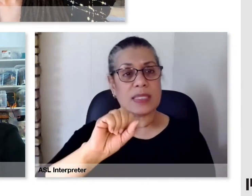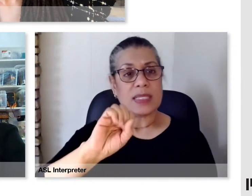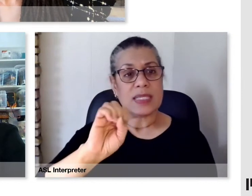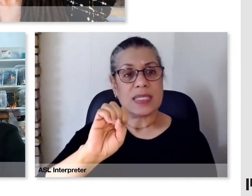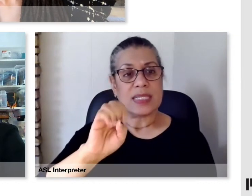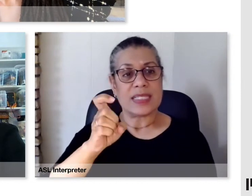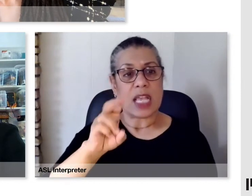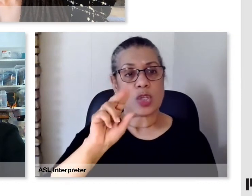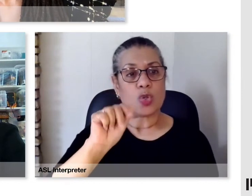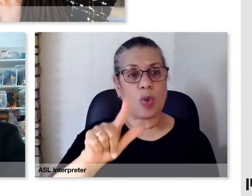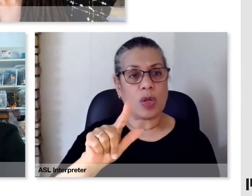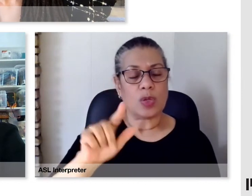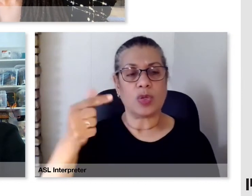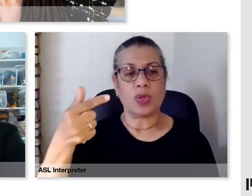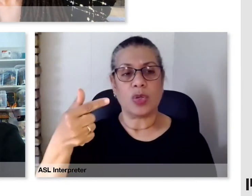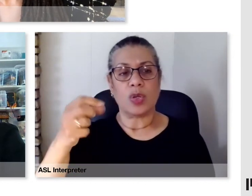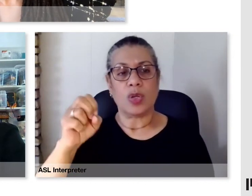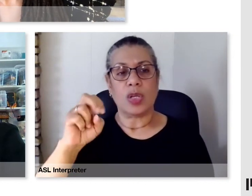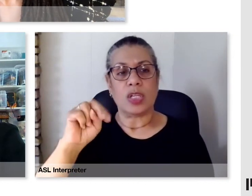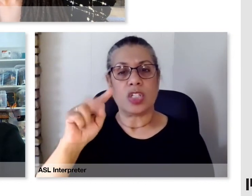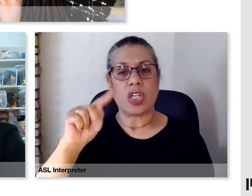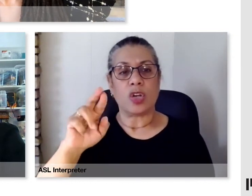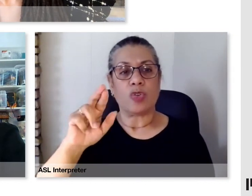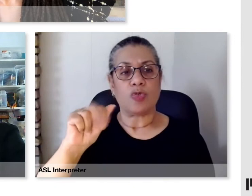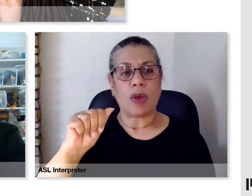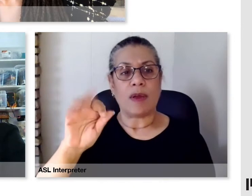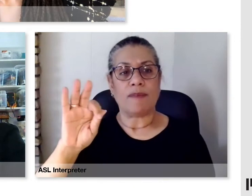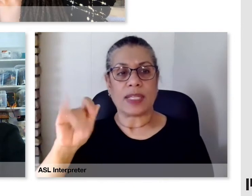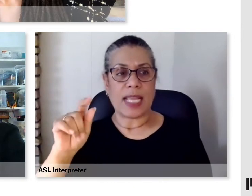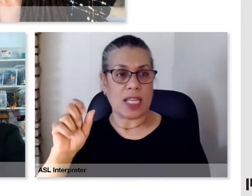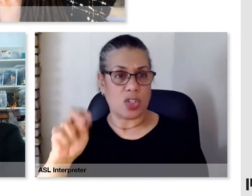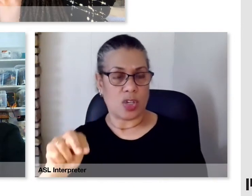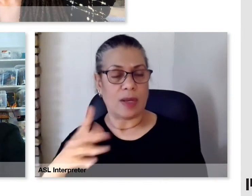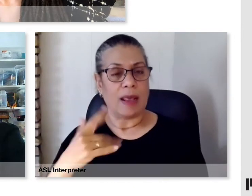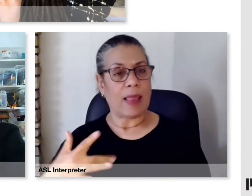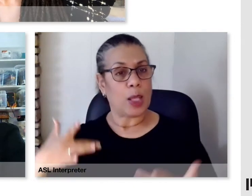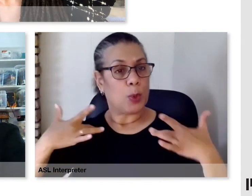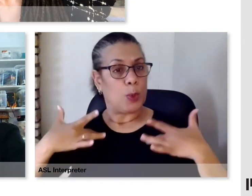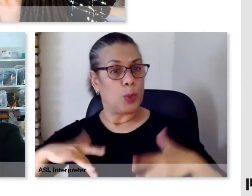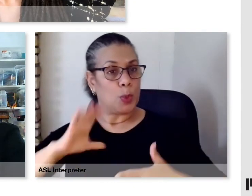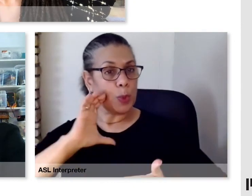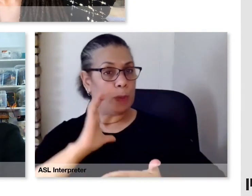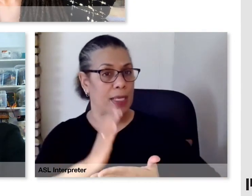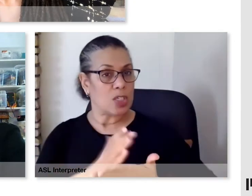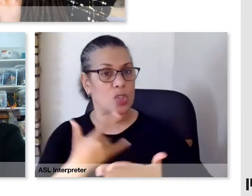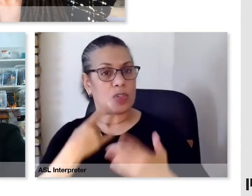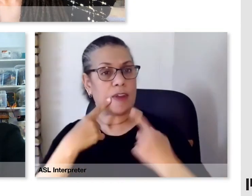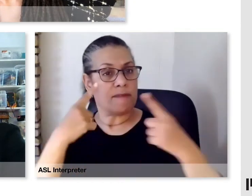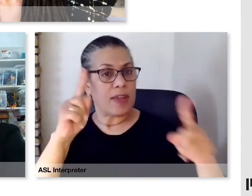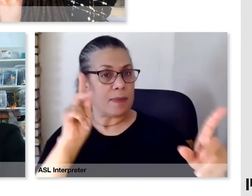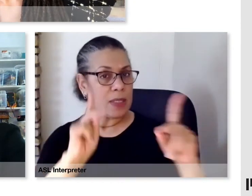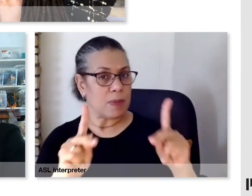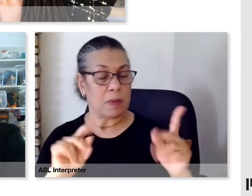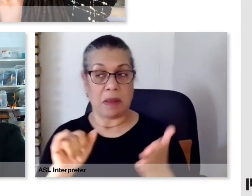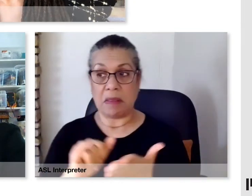And in fact, creating nude pictures of celebrities and so forth. You know, that's the most prevalent use of those technologies out there,